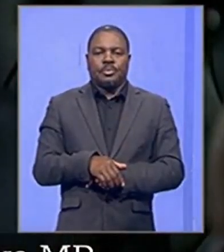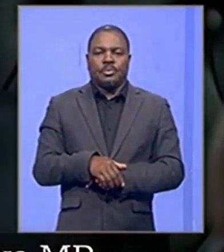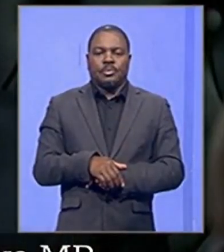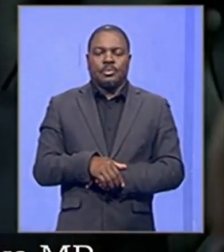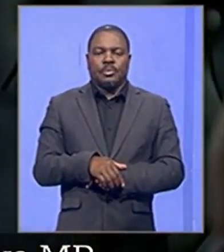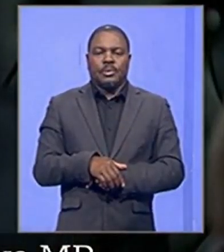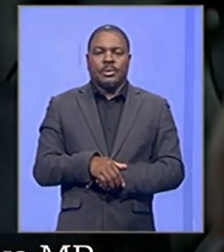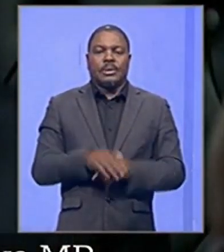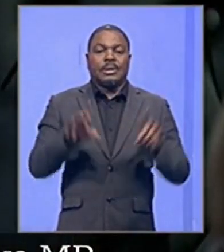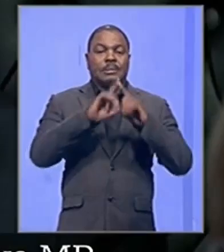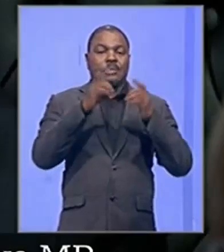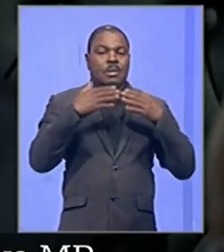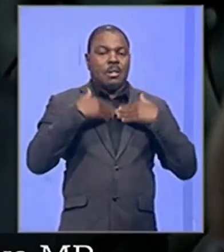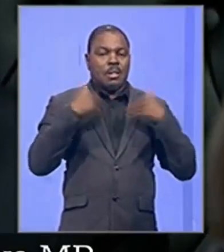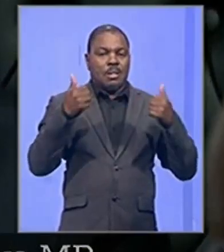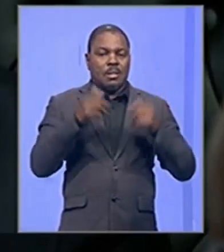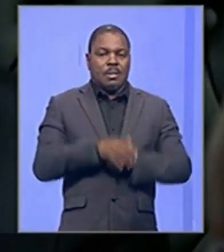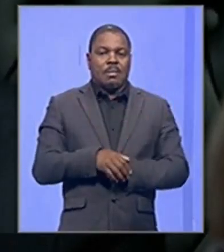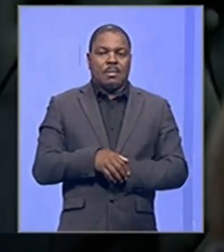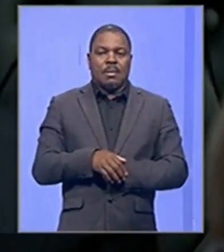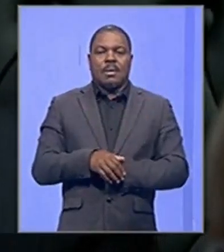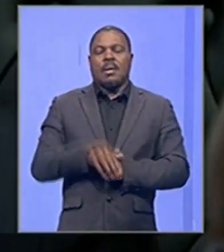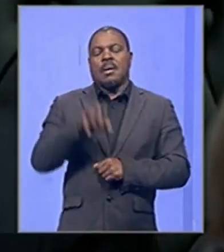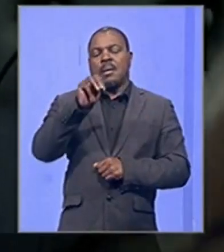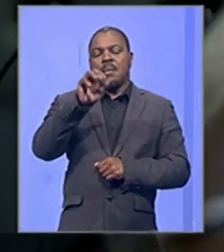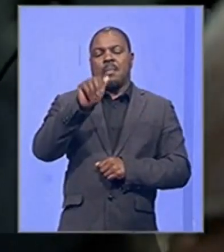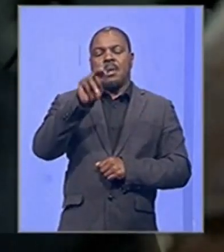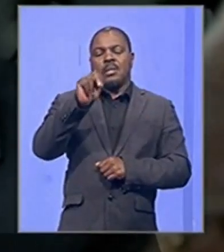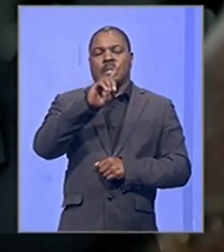Health, Sasekani Janet Manzini.